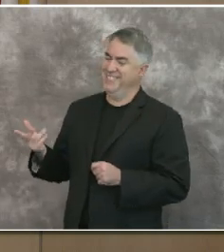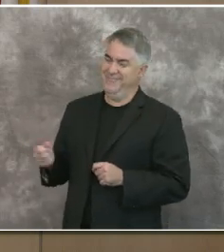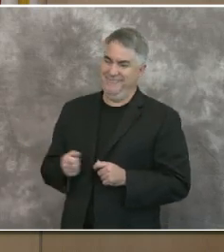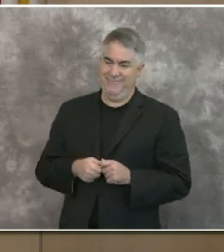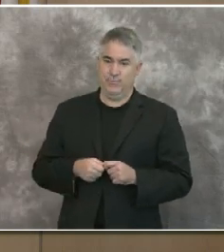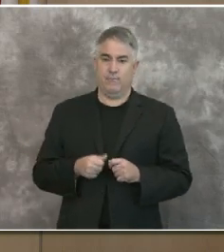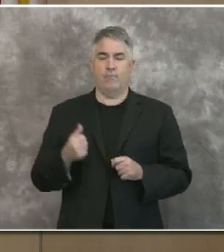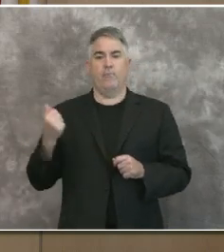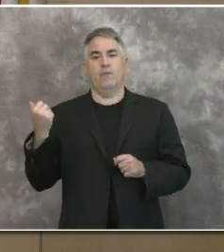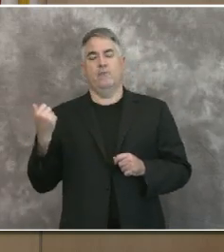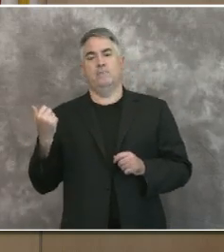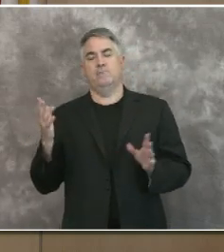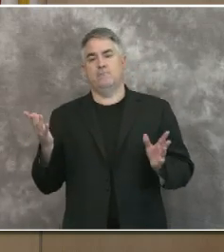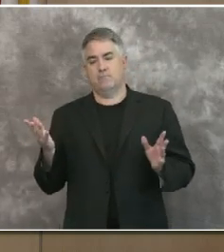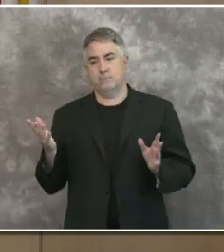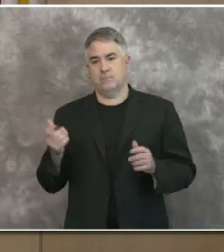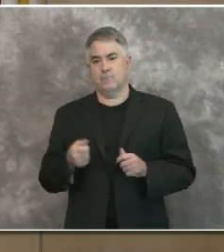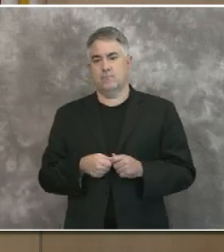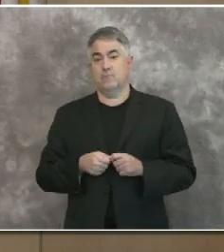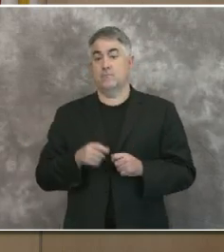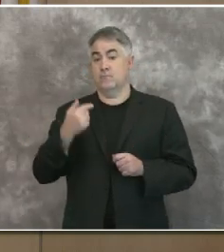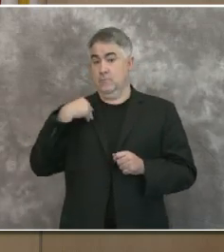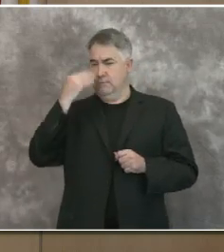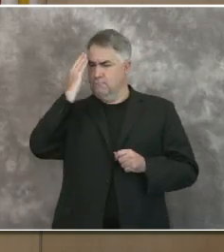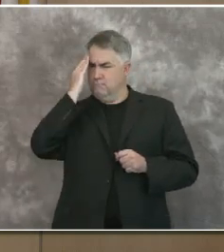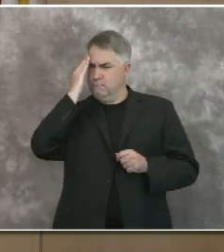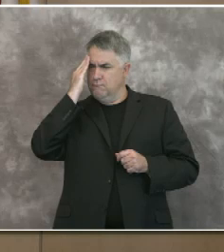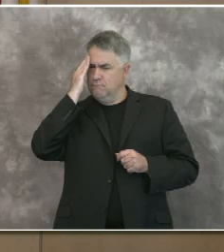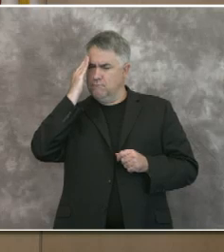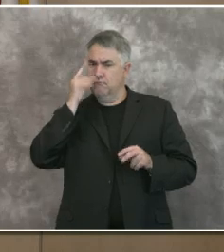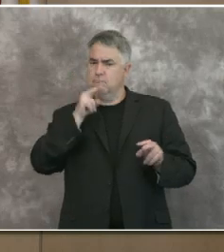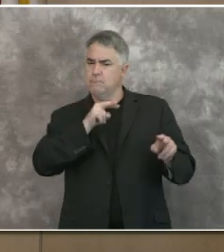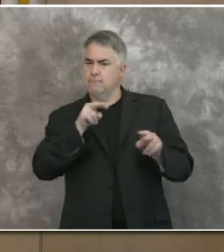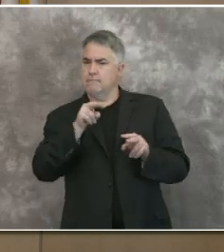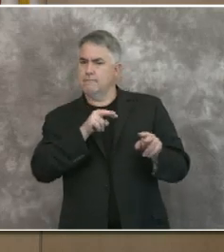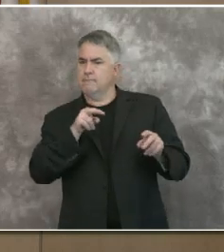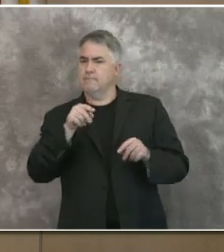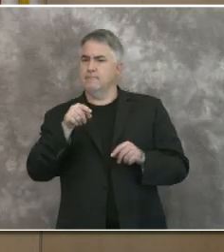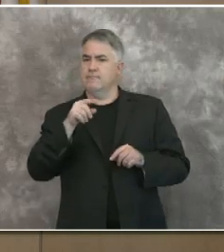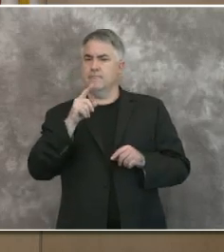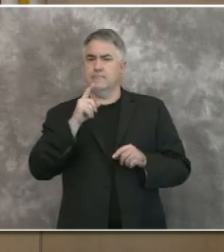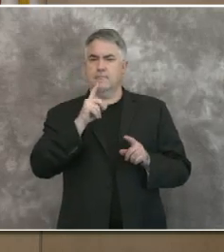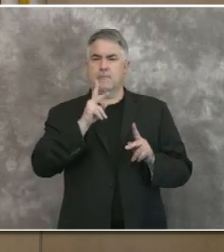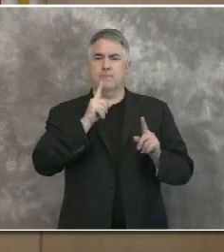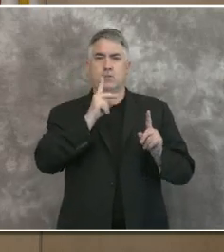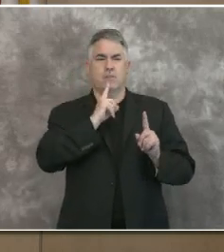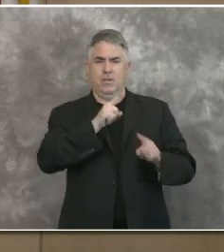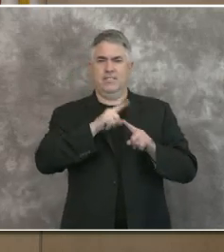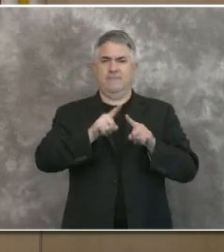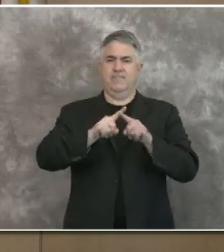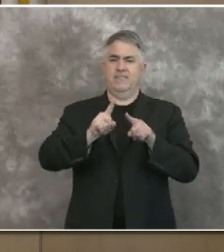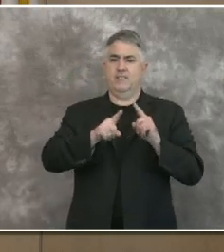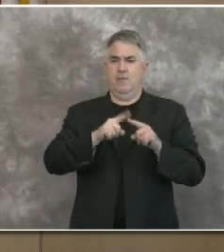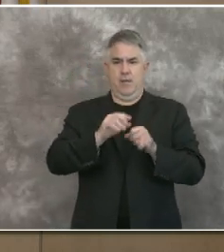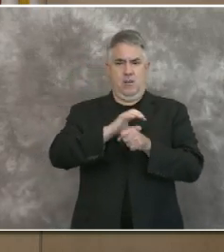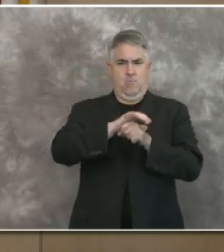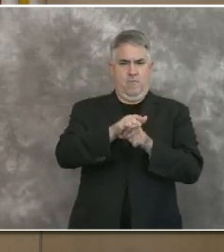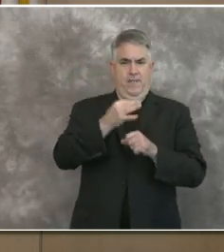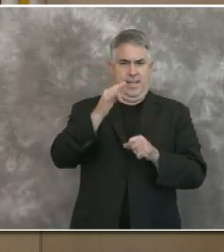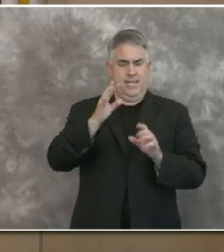as we are aware, everyone reacts differently to COVID-19. So I have